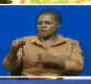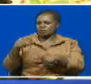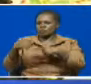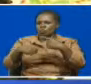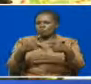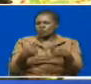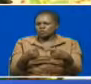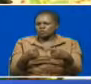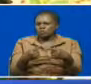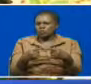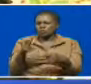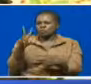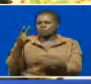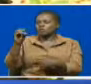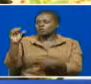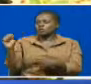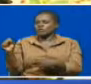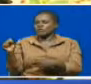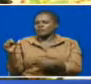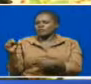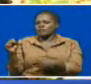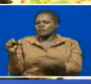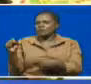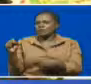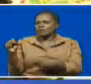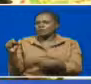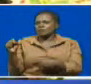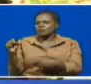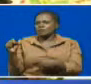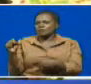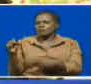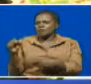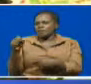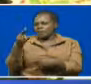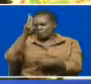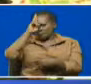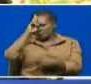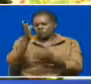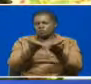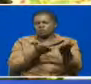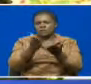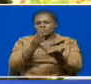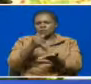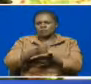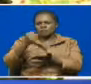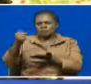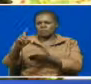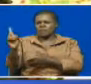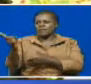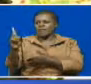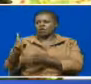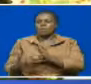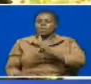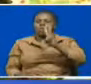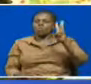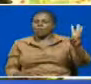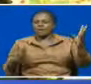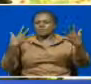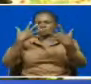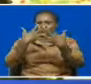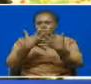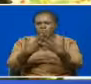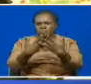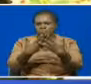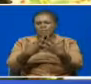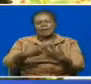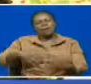in 2005. 2006, I was employed in the Kenya Prison Service, posted to Nairobi West Prison, and my